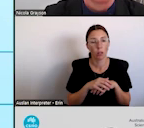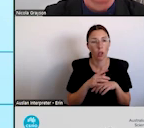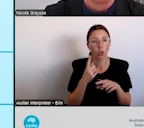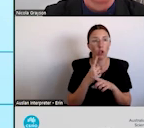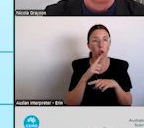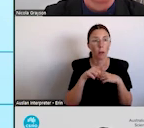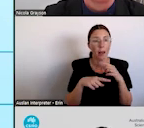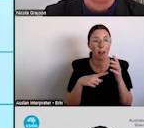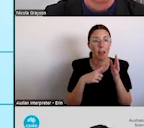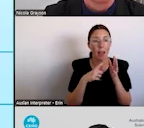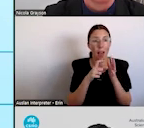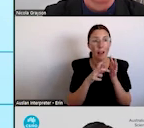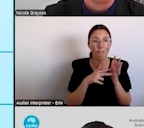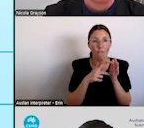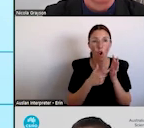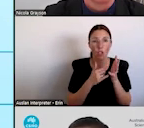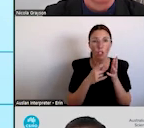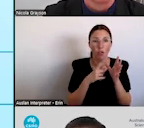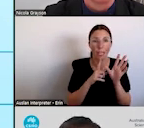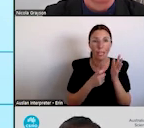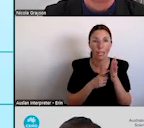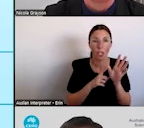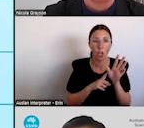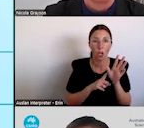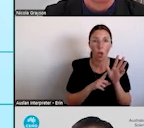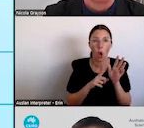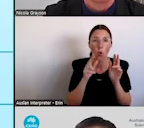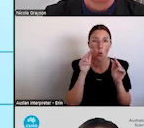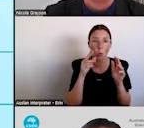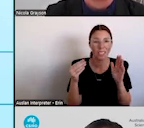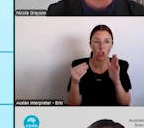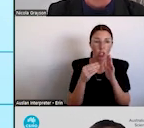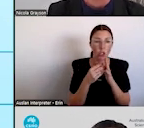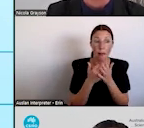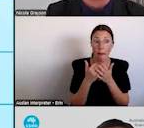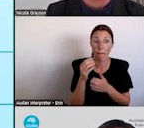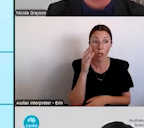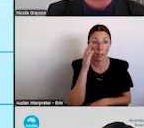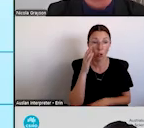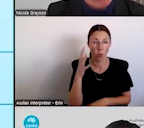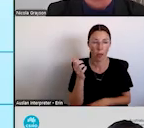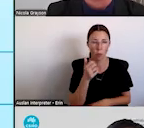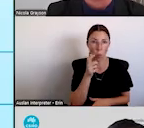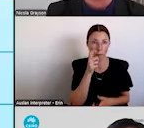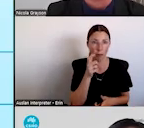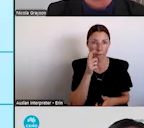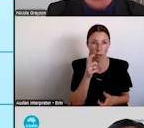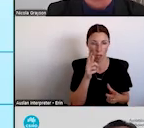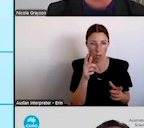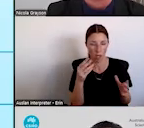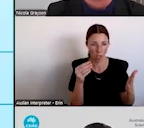injection we have developed. Implementation cost is medium. Every image you need to carefully compute and inject some special